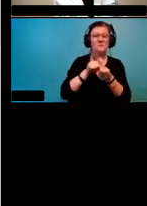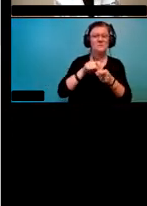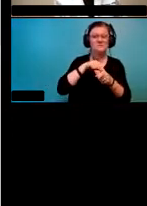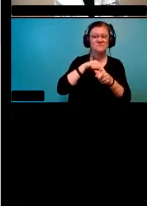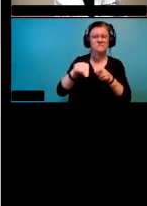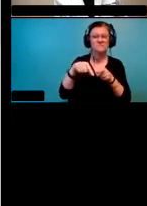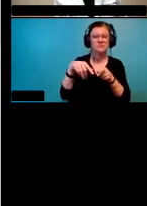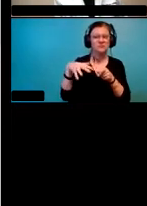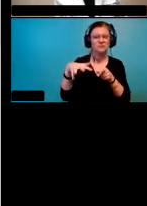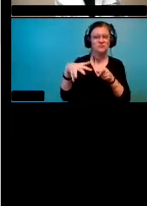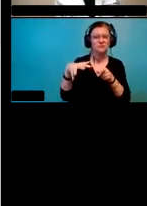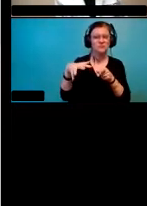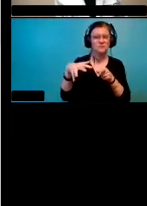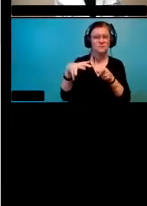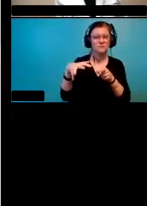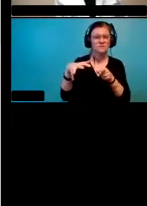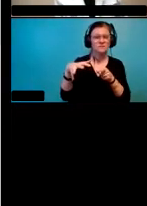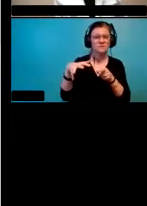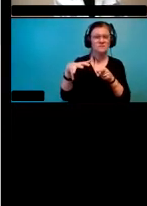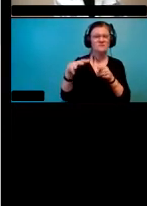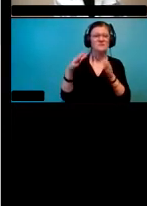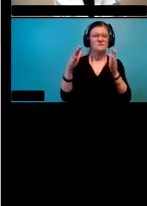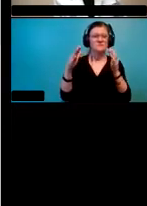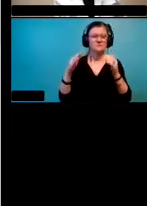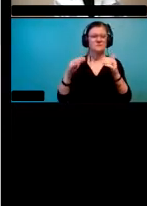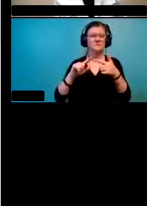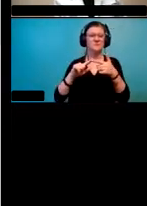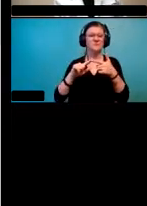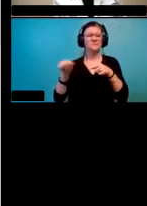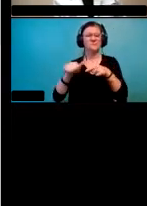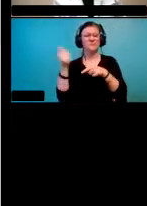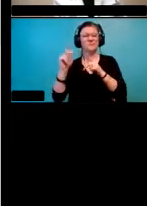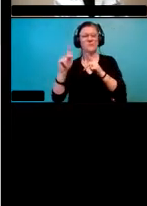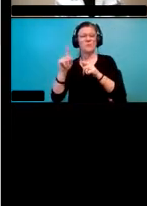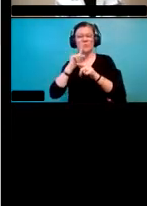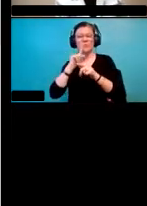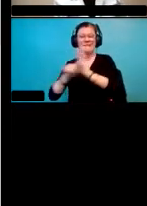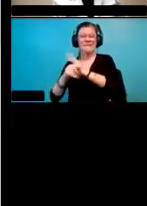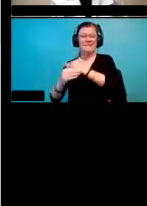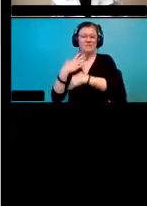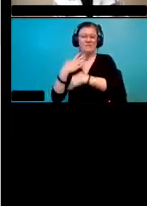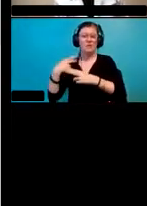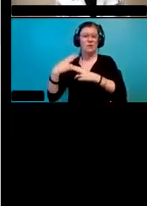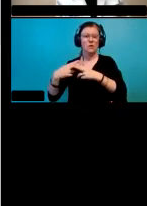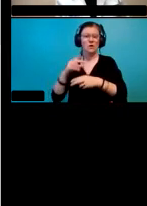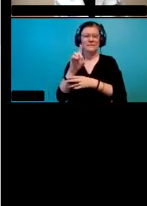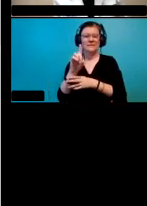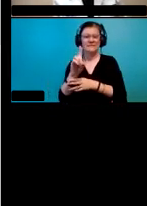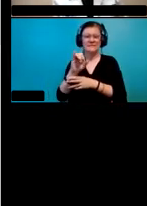again. They're also used if a person is having some side effect that we call dyskinesia, which is kind of a wiggly